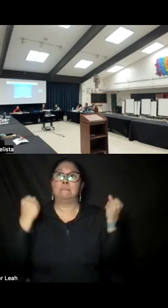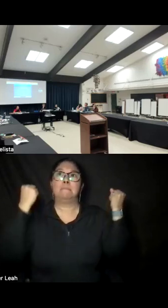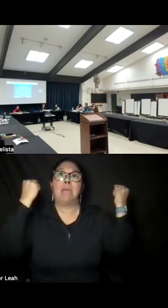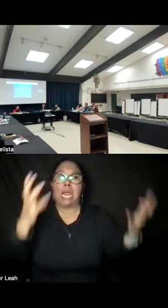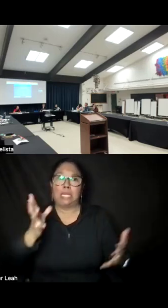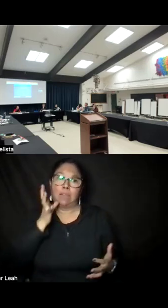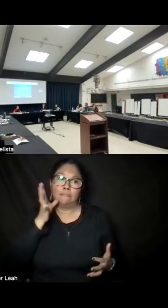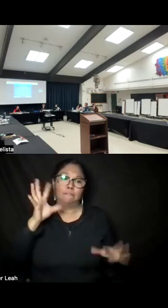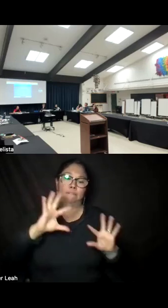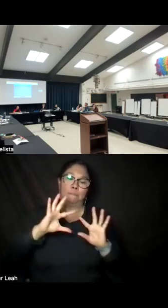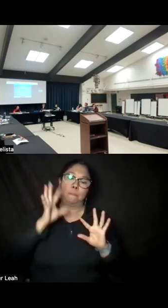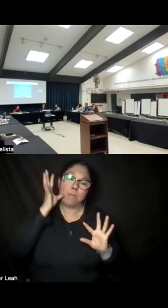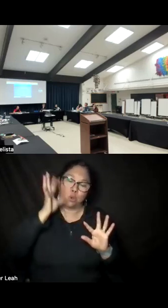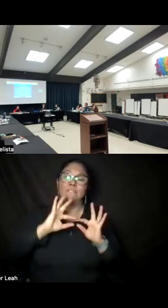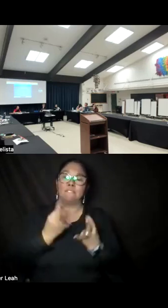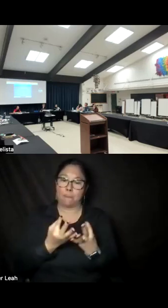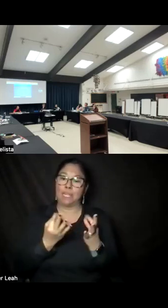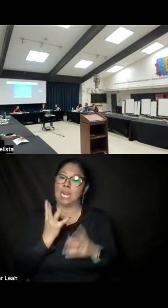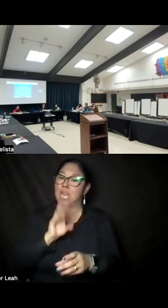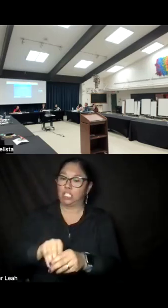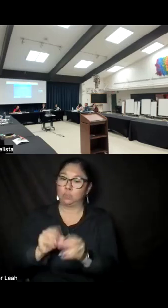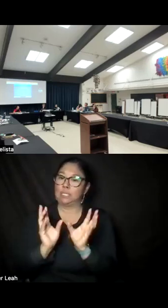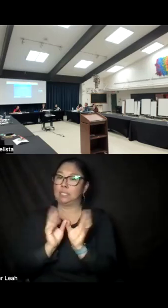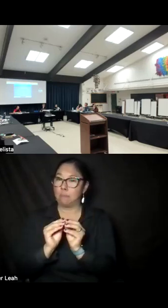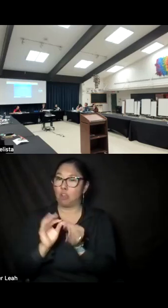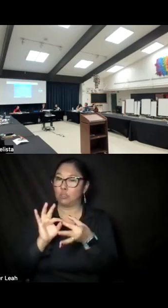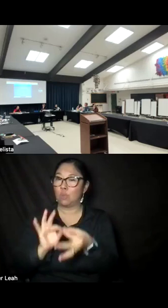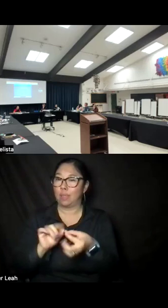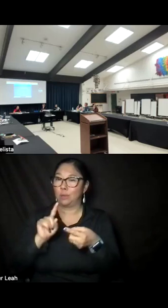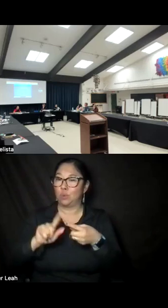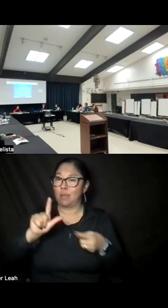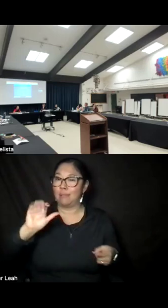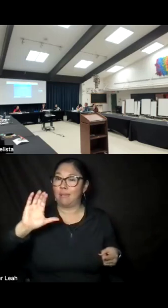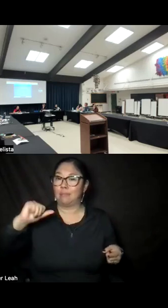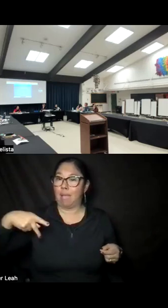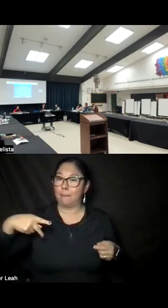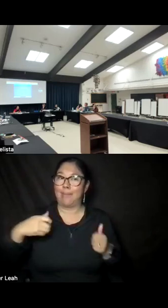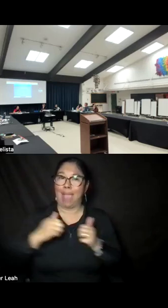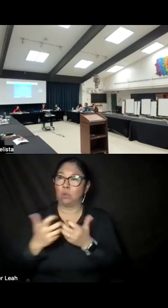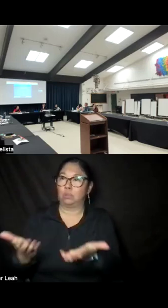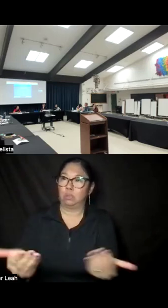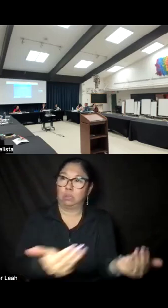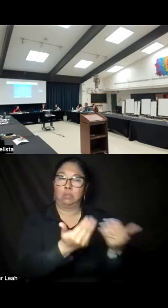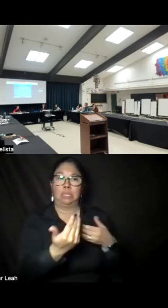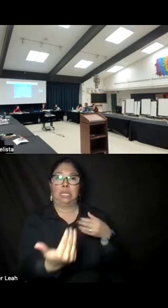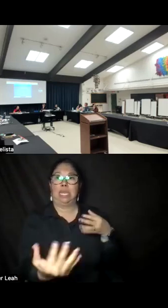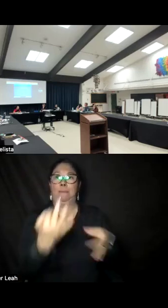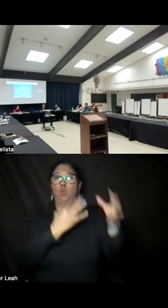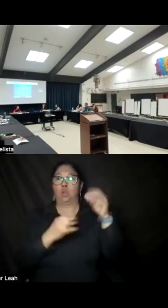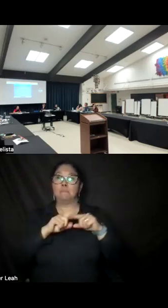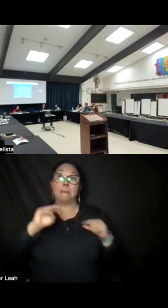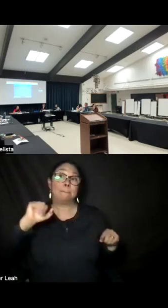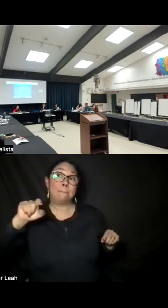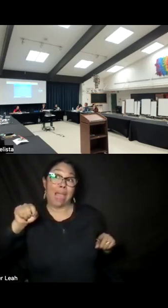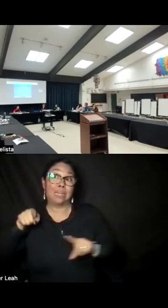family engagement seminars around LCAP input. And Matt Kill, for example, was able